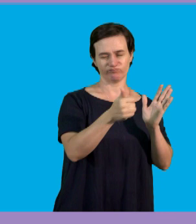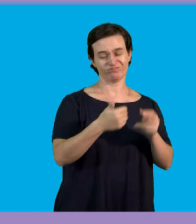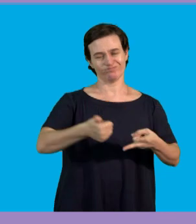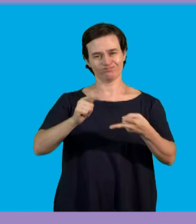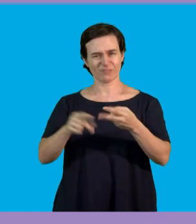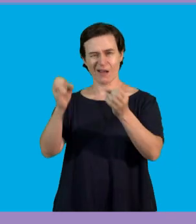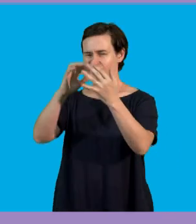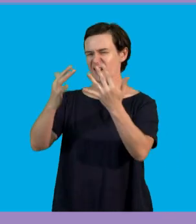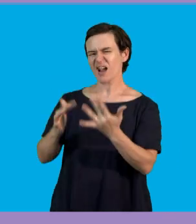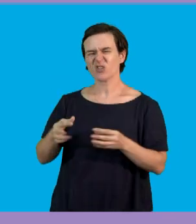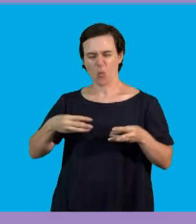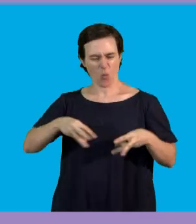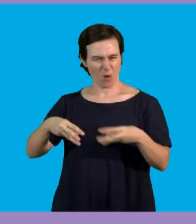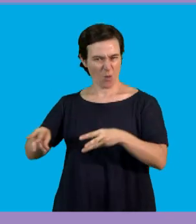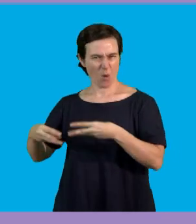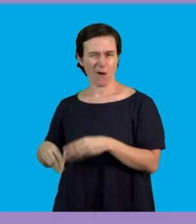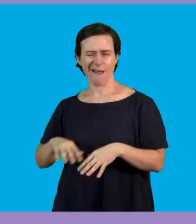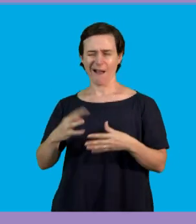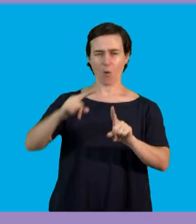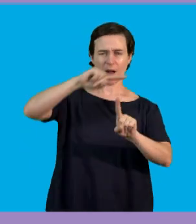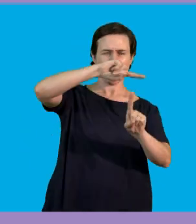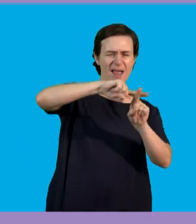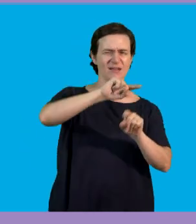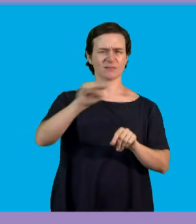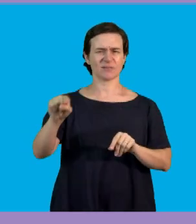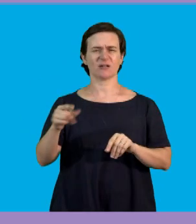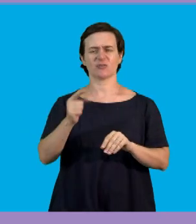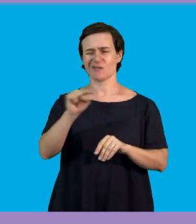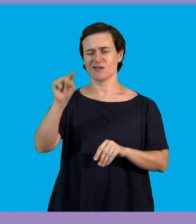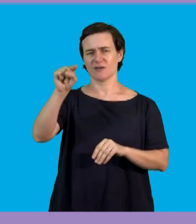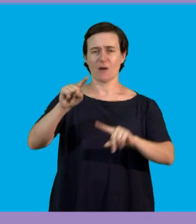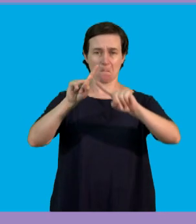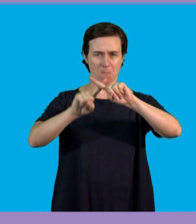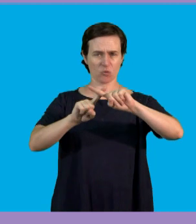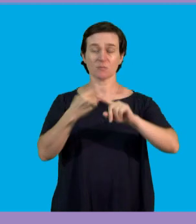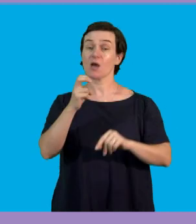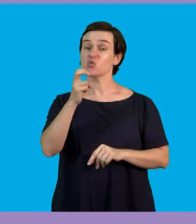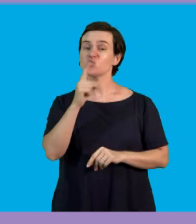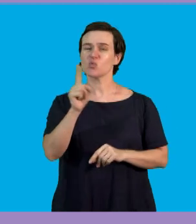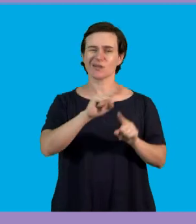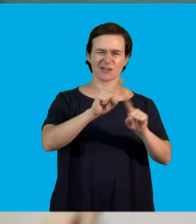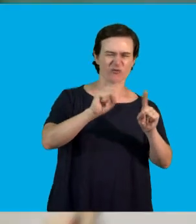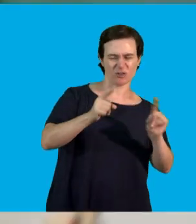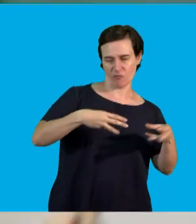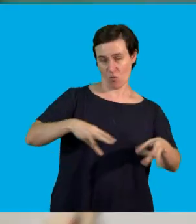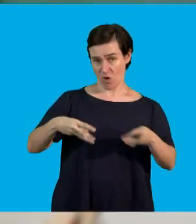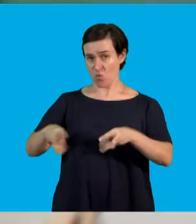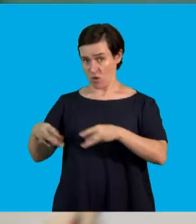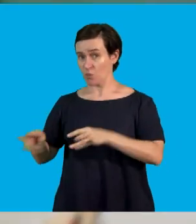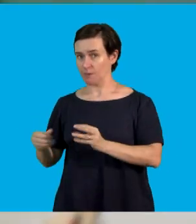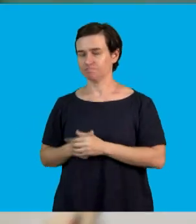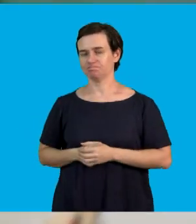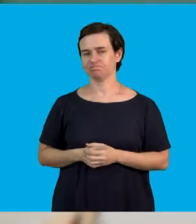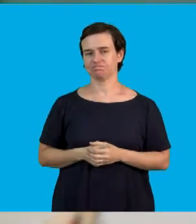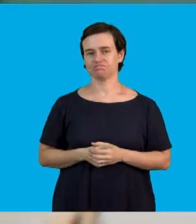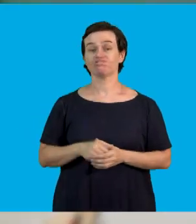to learn how to add, subtract, divide, and multiply using different methods. So we are going to start